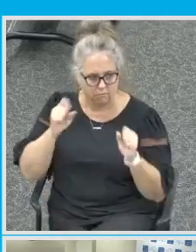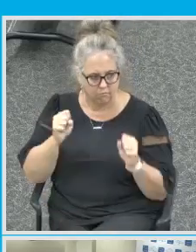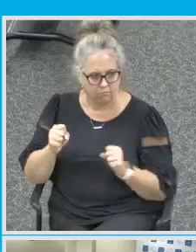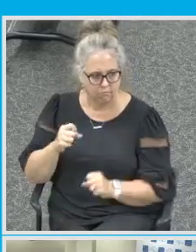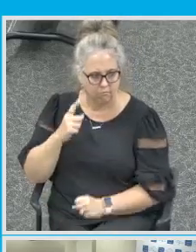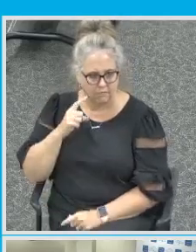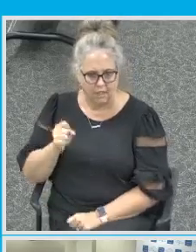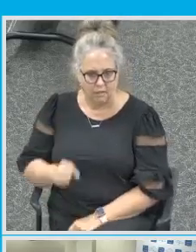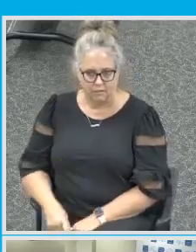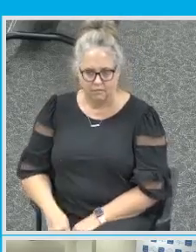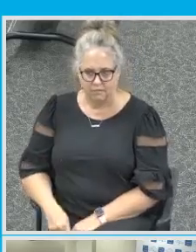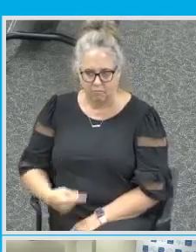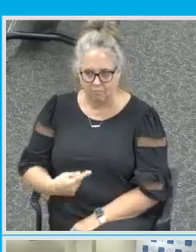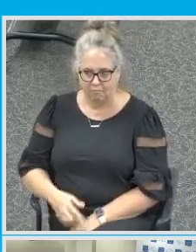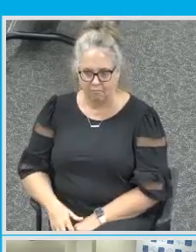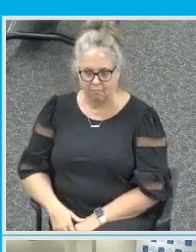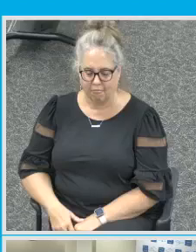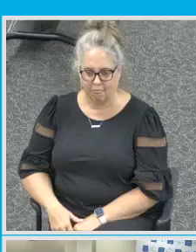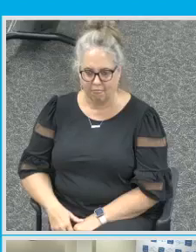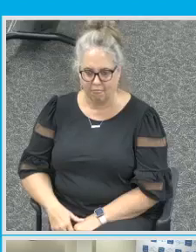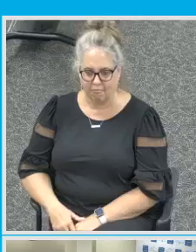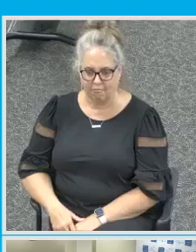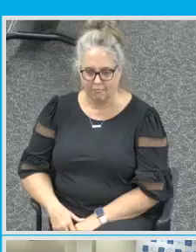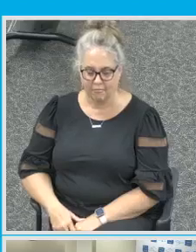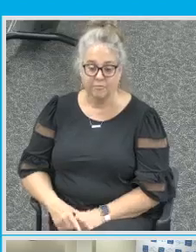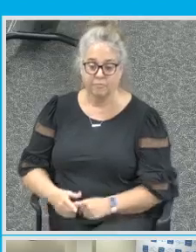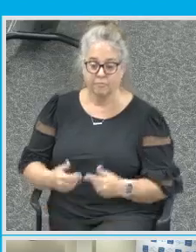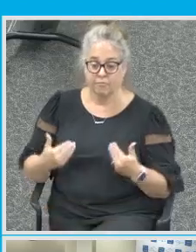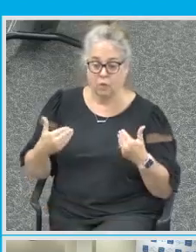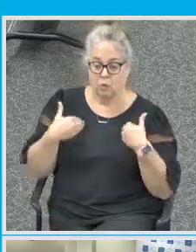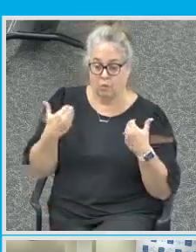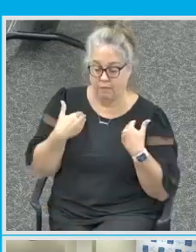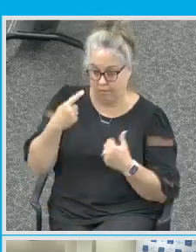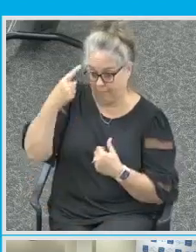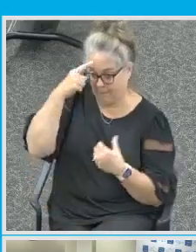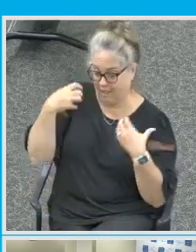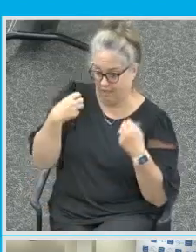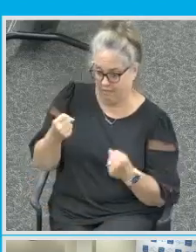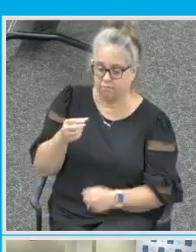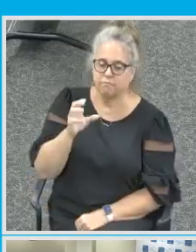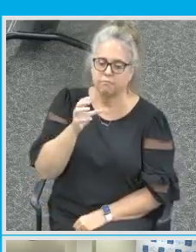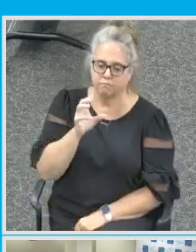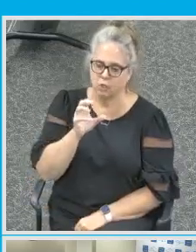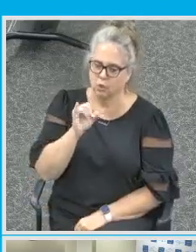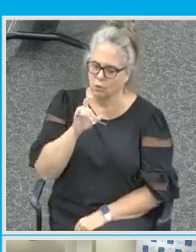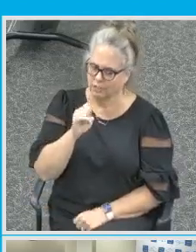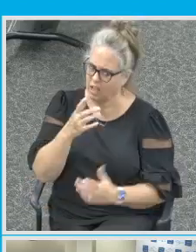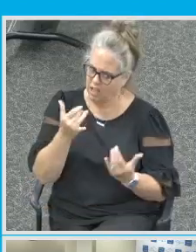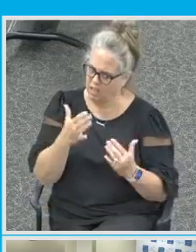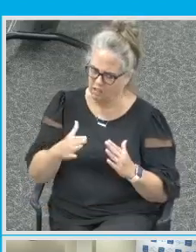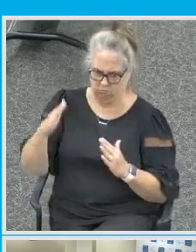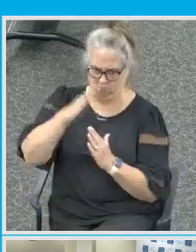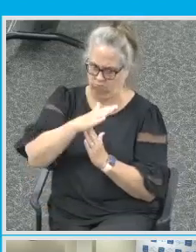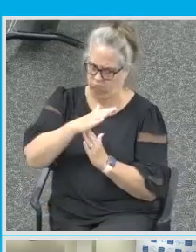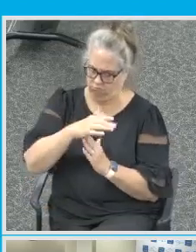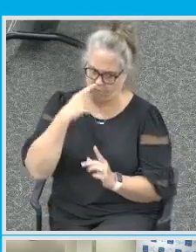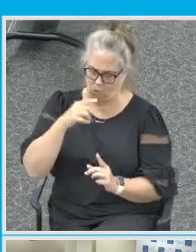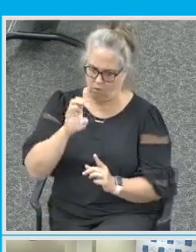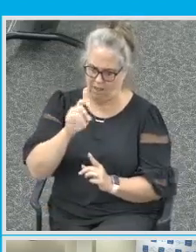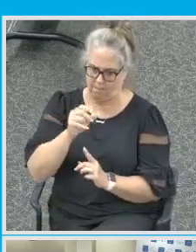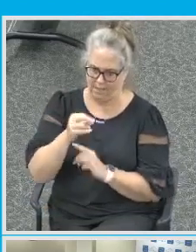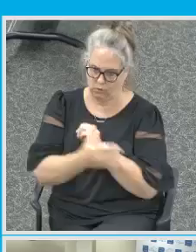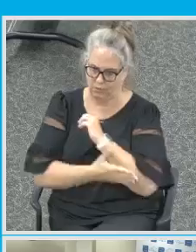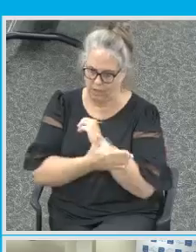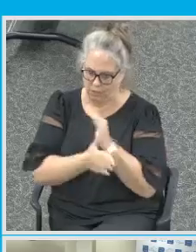And whereas youth mental health and suicide prevention has long been a top priority of El Paso County Public Health, or EPCPH,